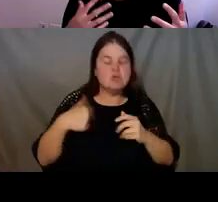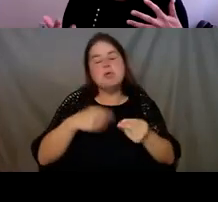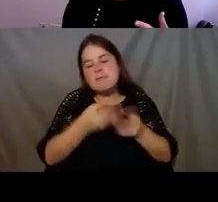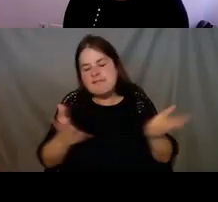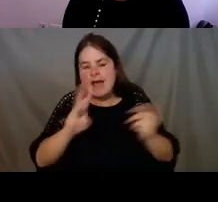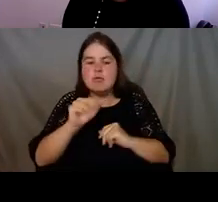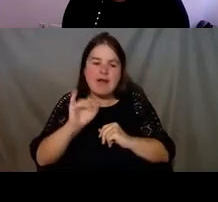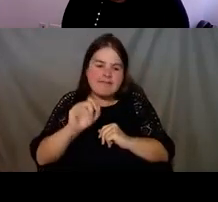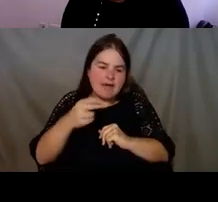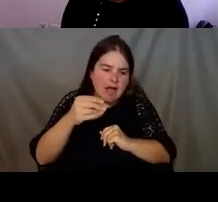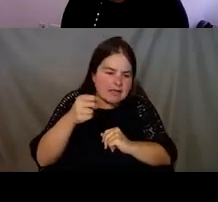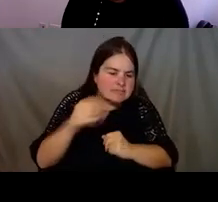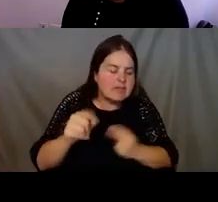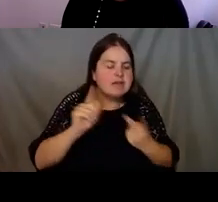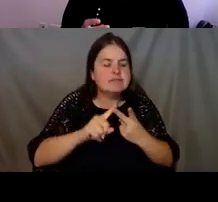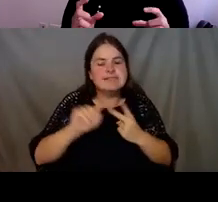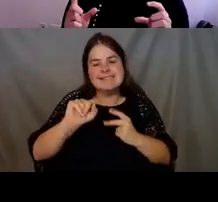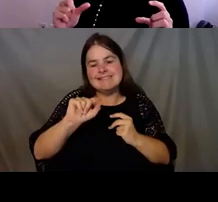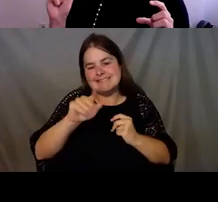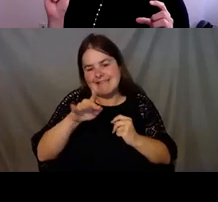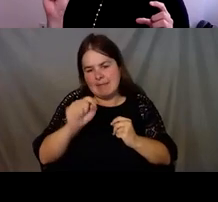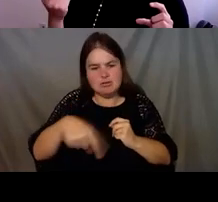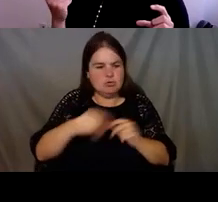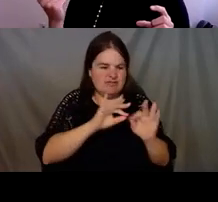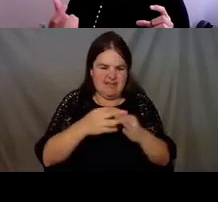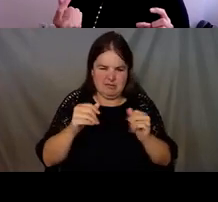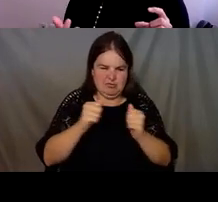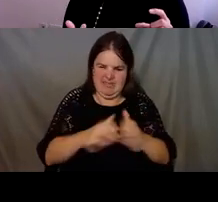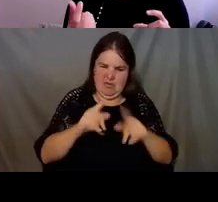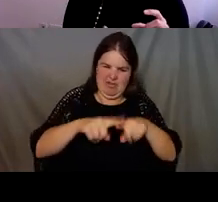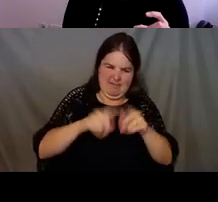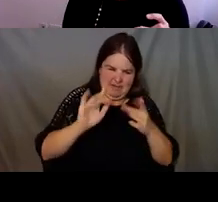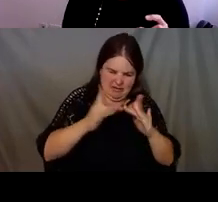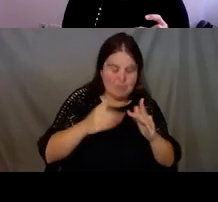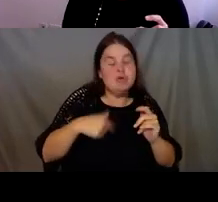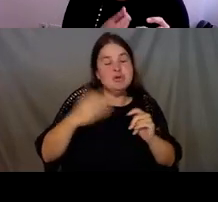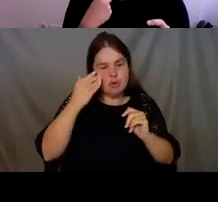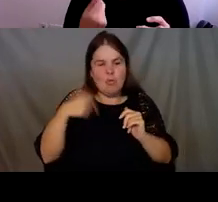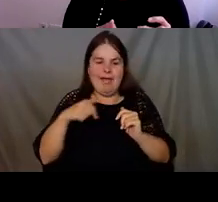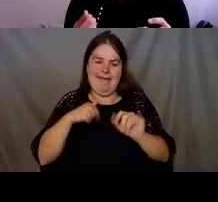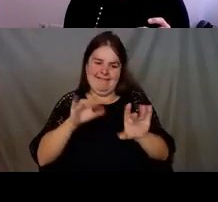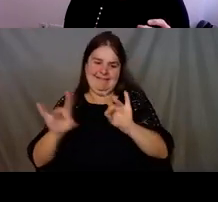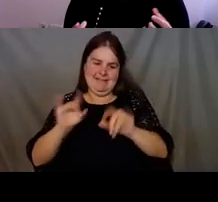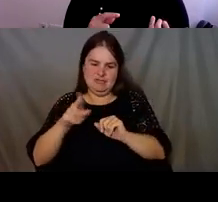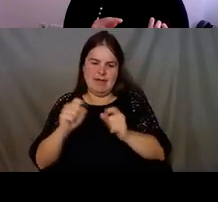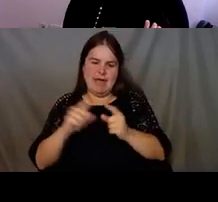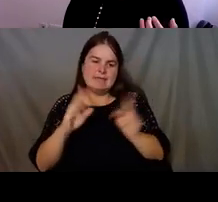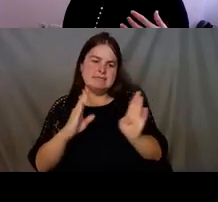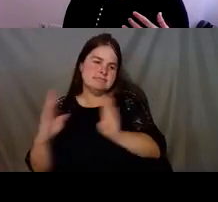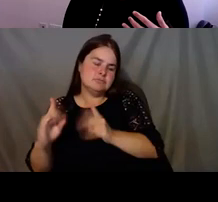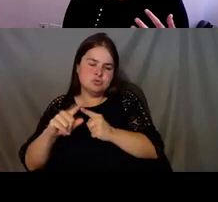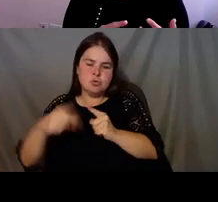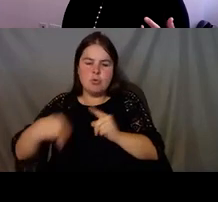to families who don't have reliable internet access. You know, there's inherently going to be a selection bias among families who have